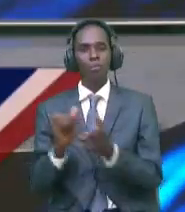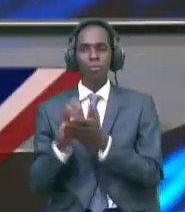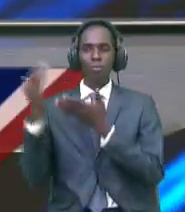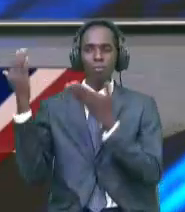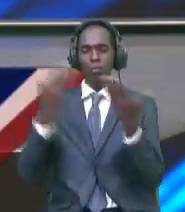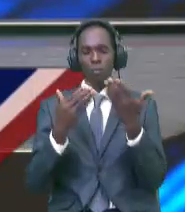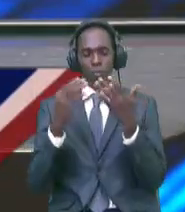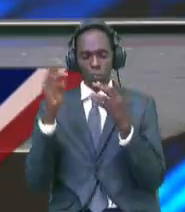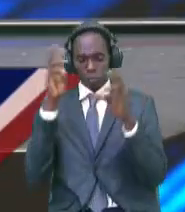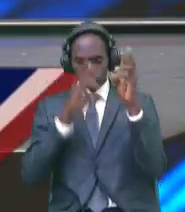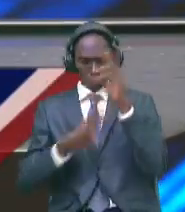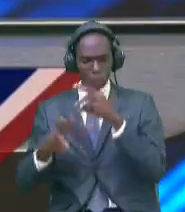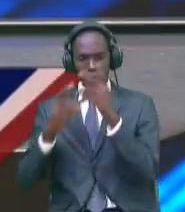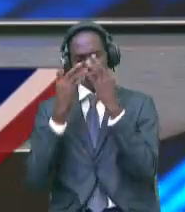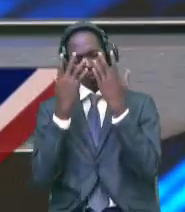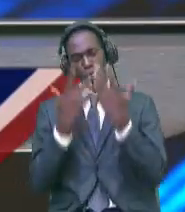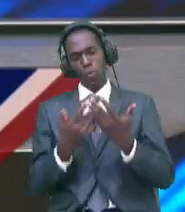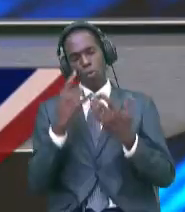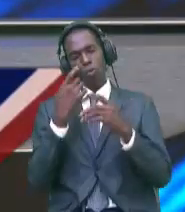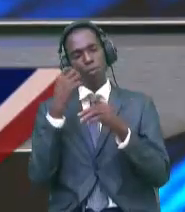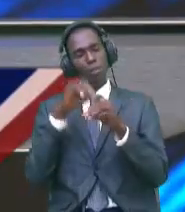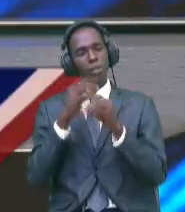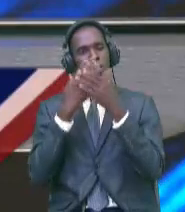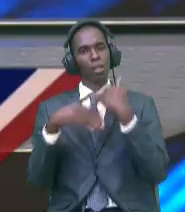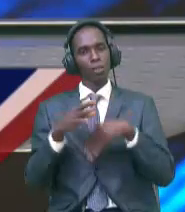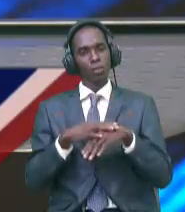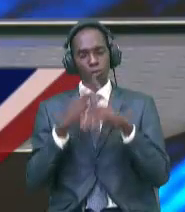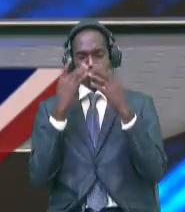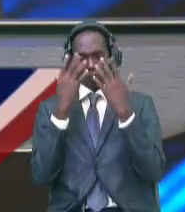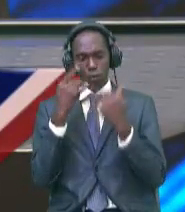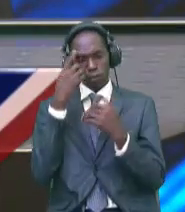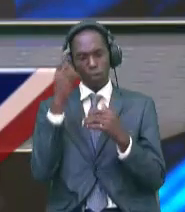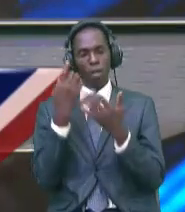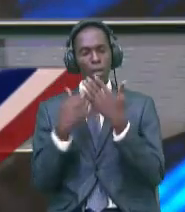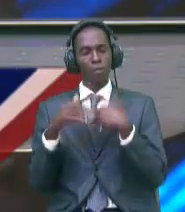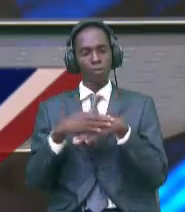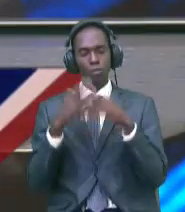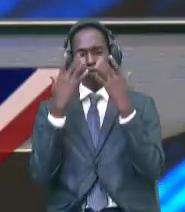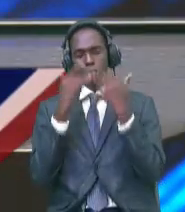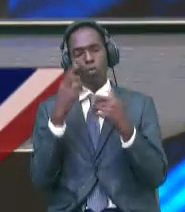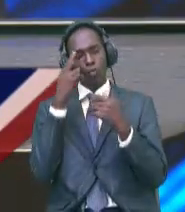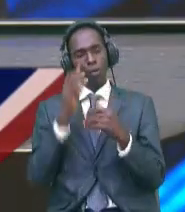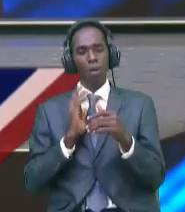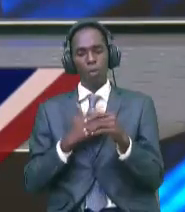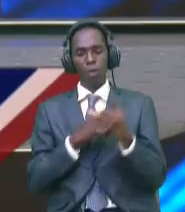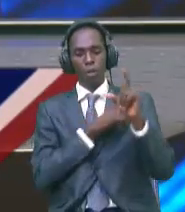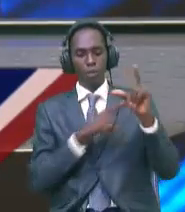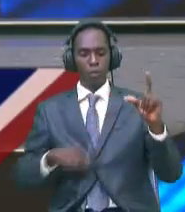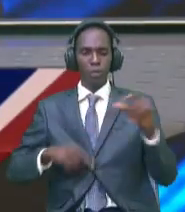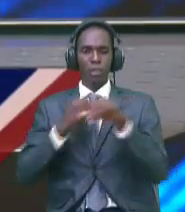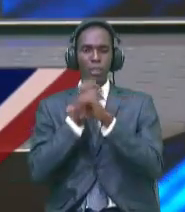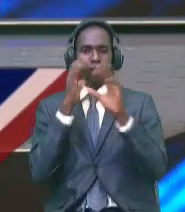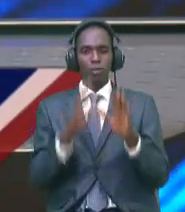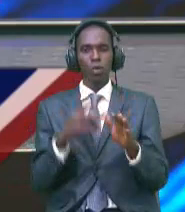heaven, sorrow for the heart of God, sorrow for our Savior who paid the price,